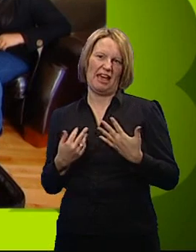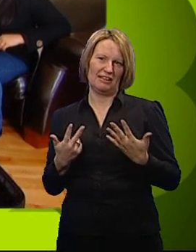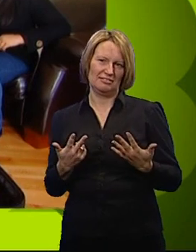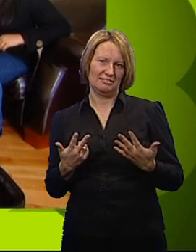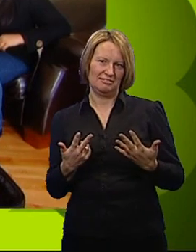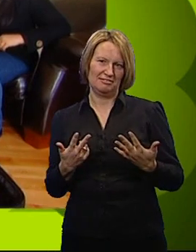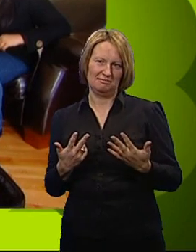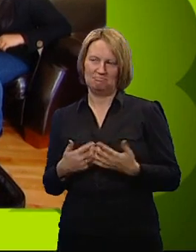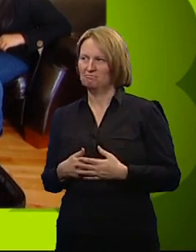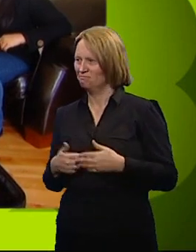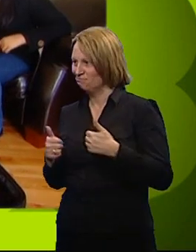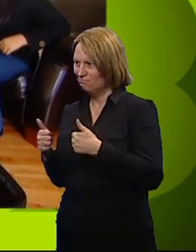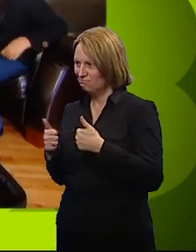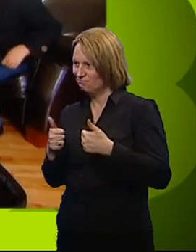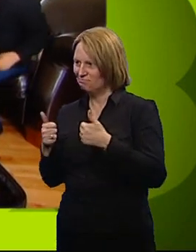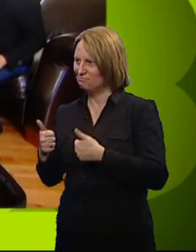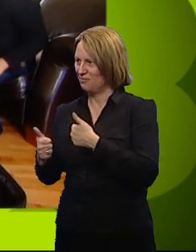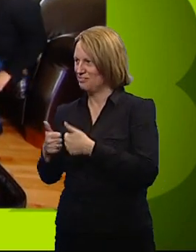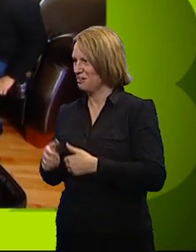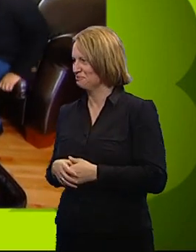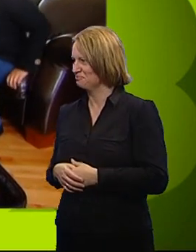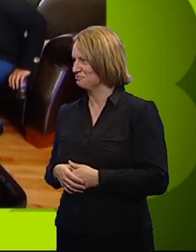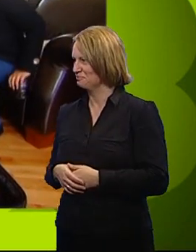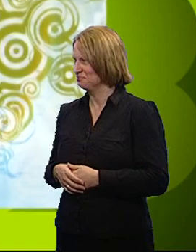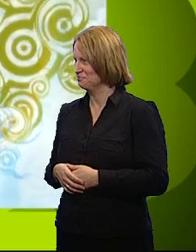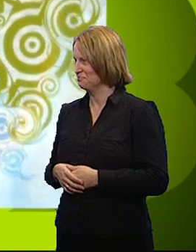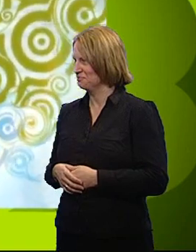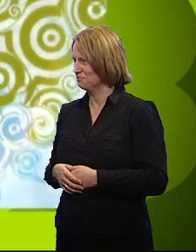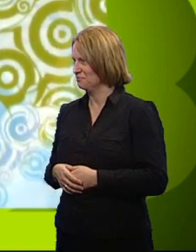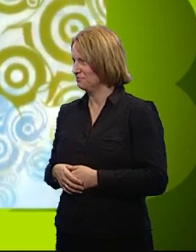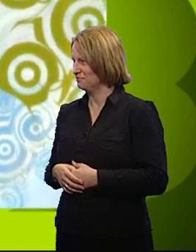a general thumbs up to you girls. Well Yay! Done. High five.